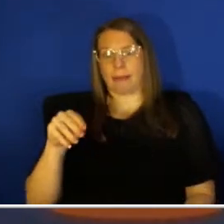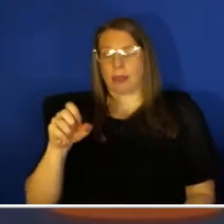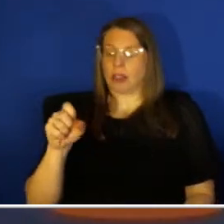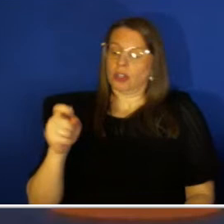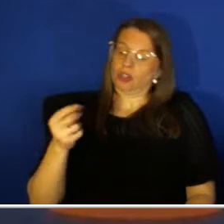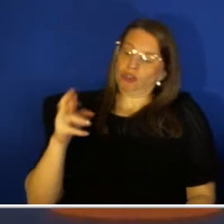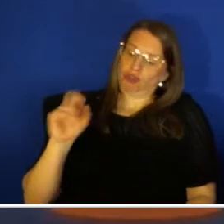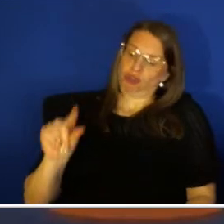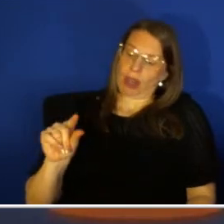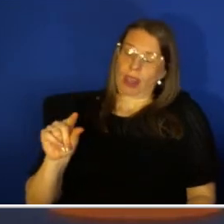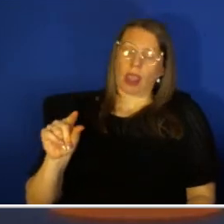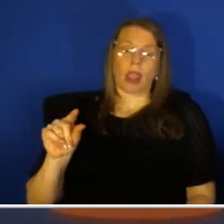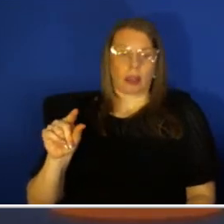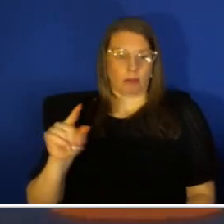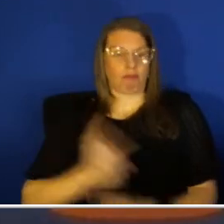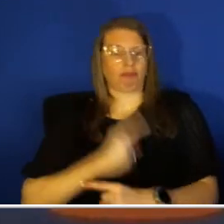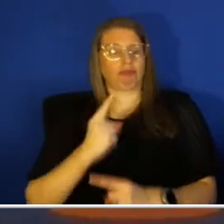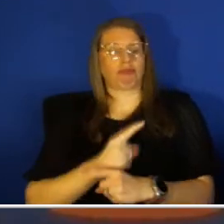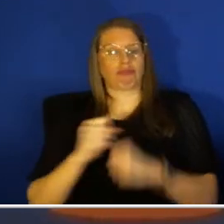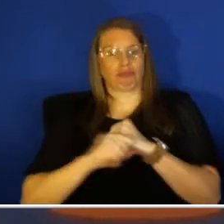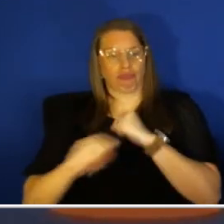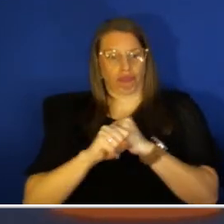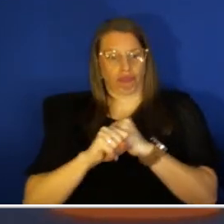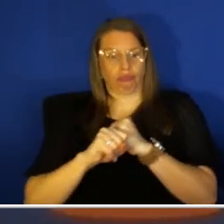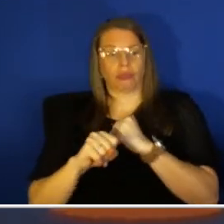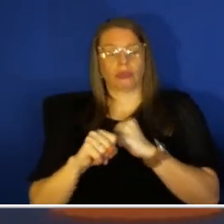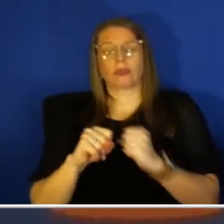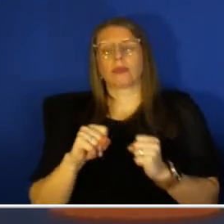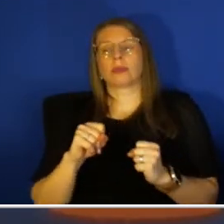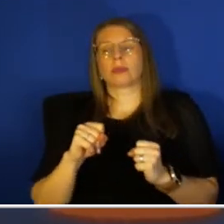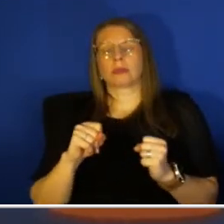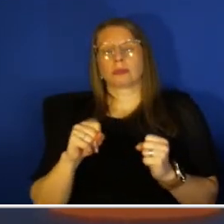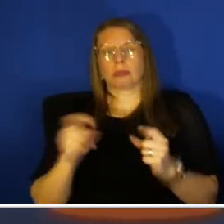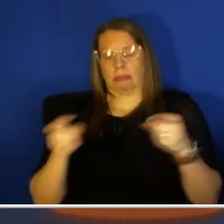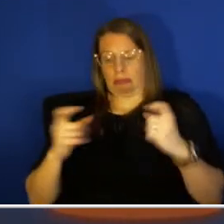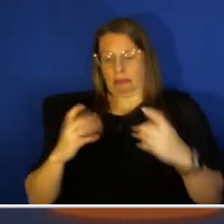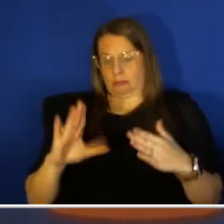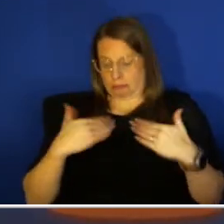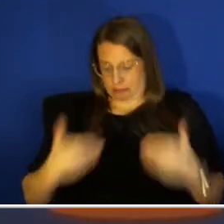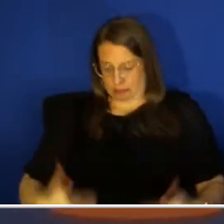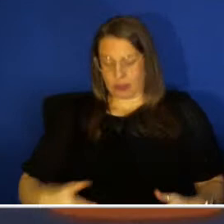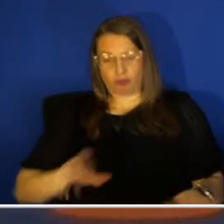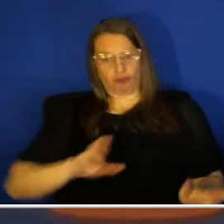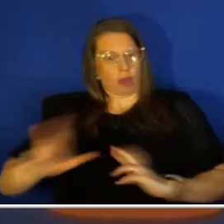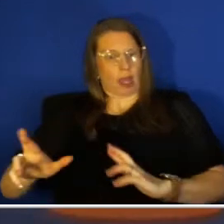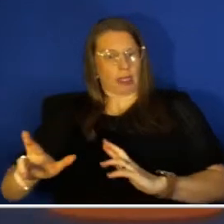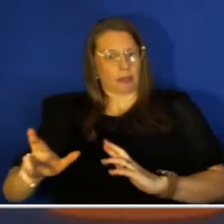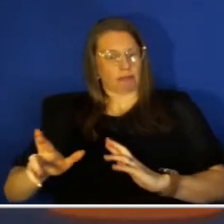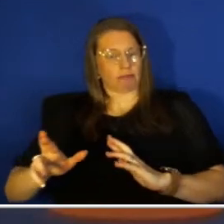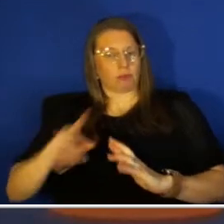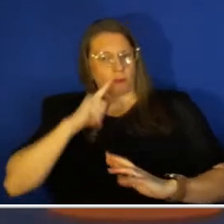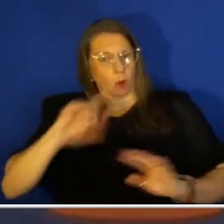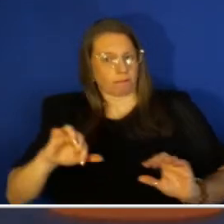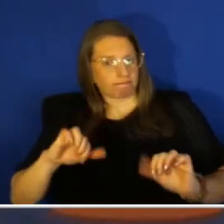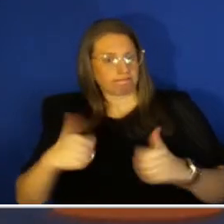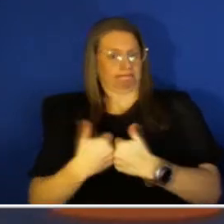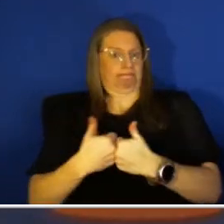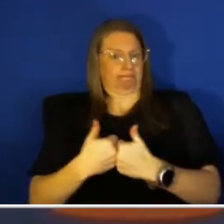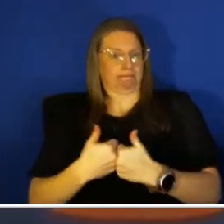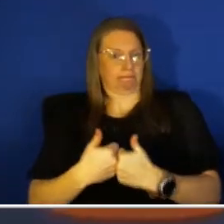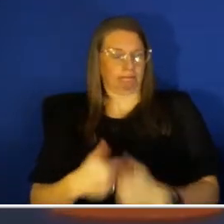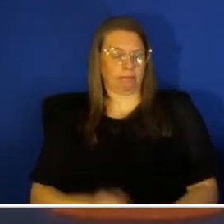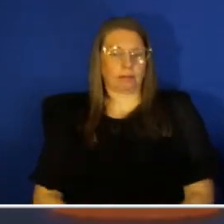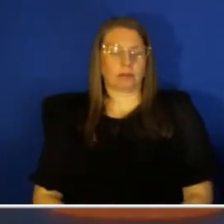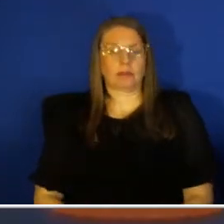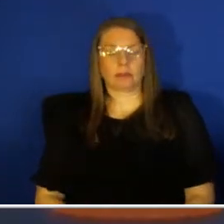being able to manage your body, get your body ready to go. Because, like I said,